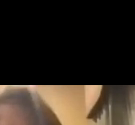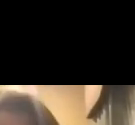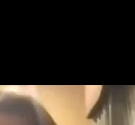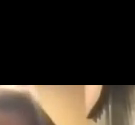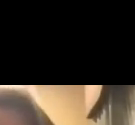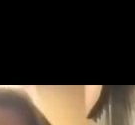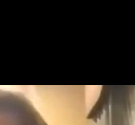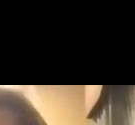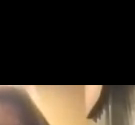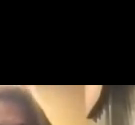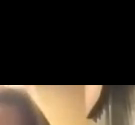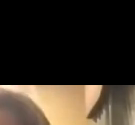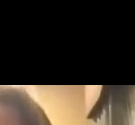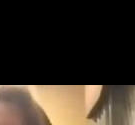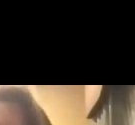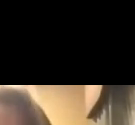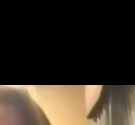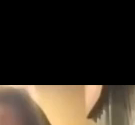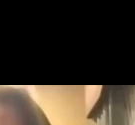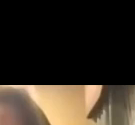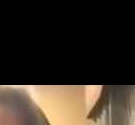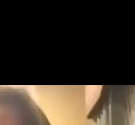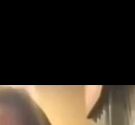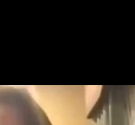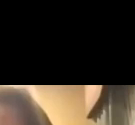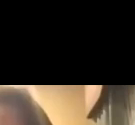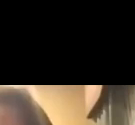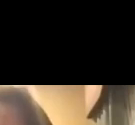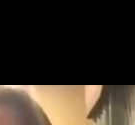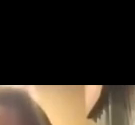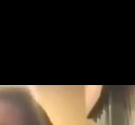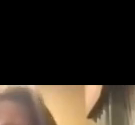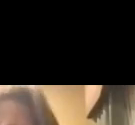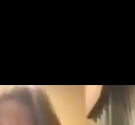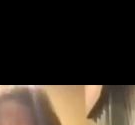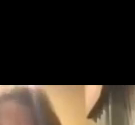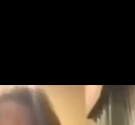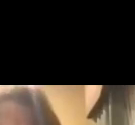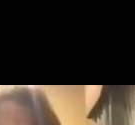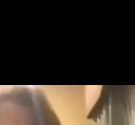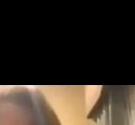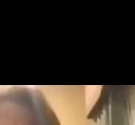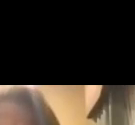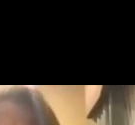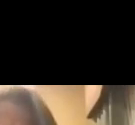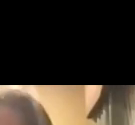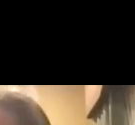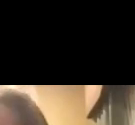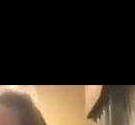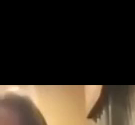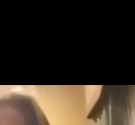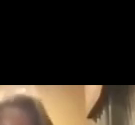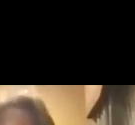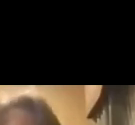but starting a new chapter, that just spoke to me in so many different ways. How she was like, how do you start